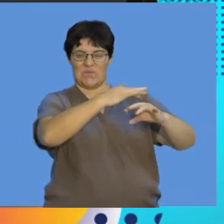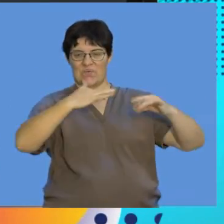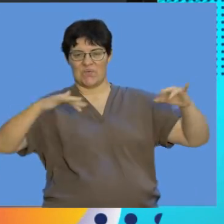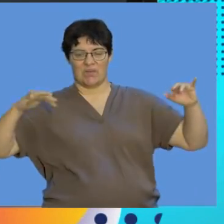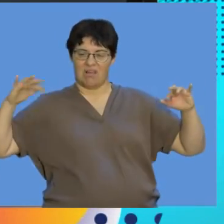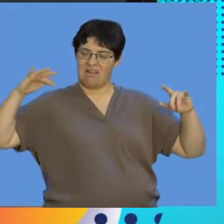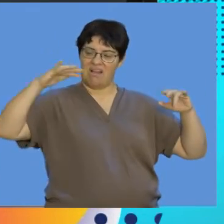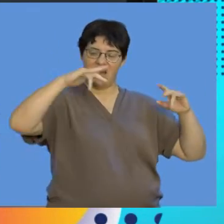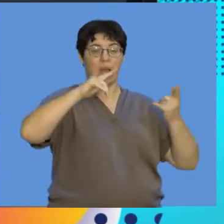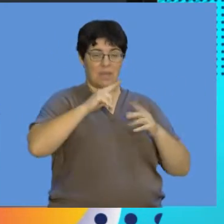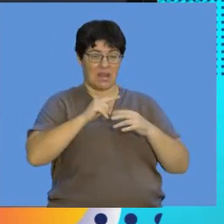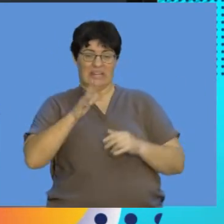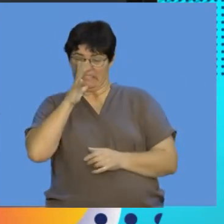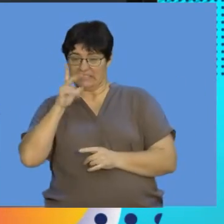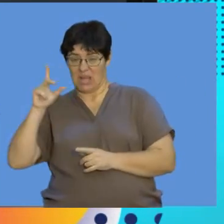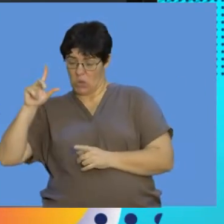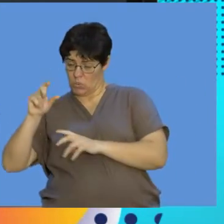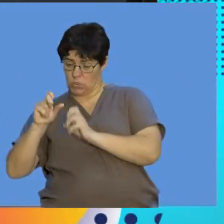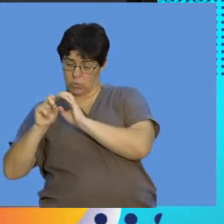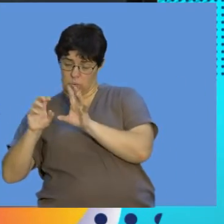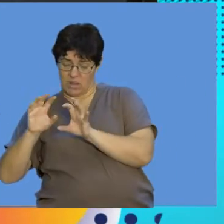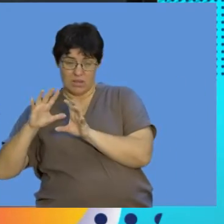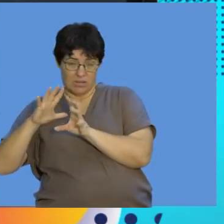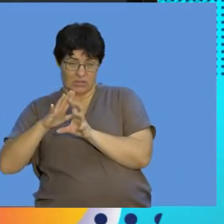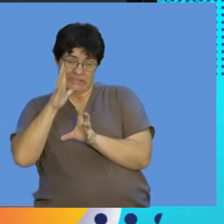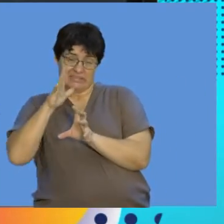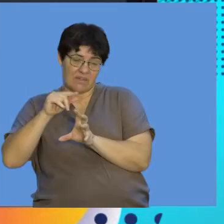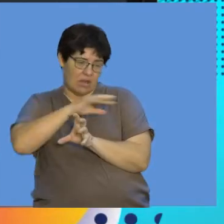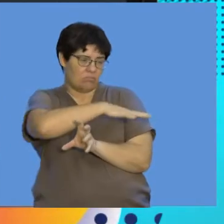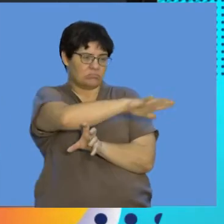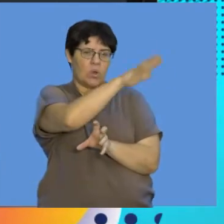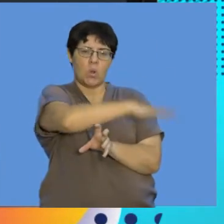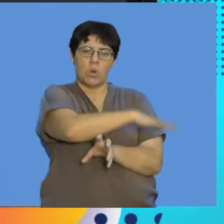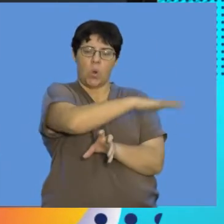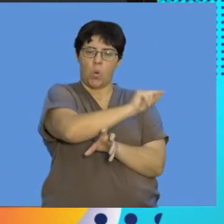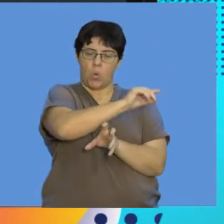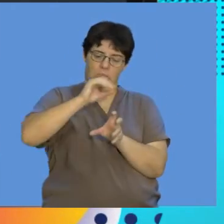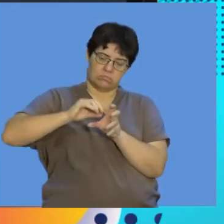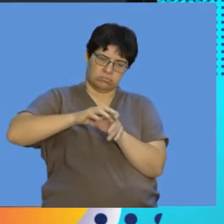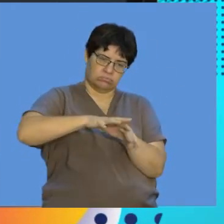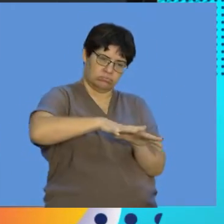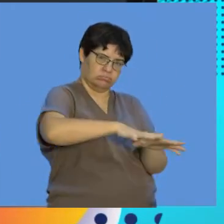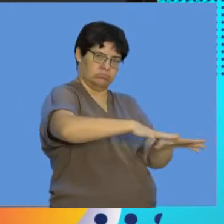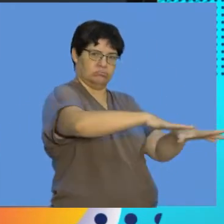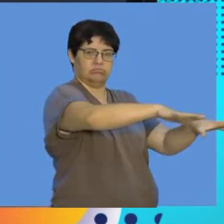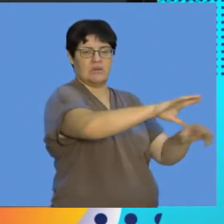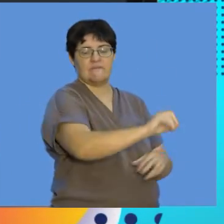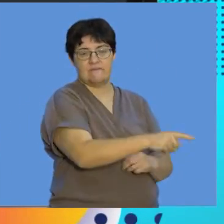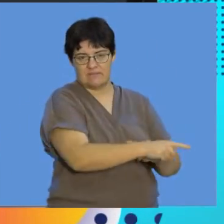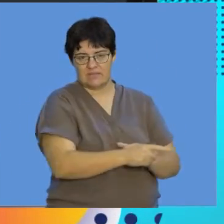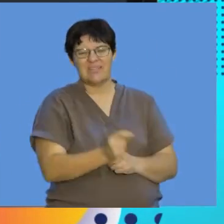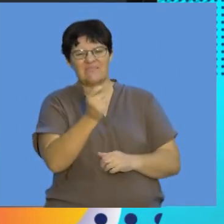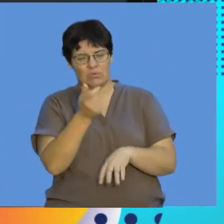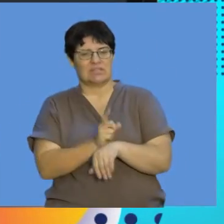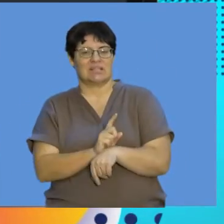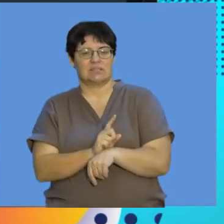low concentration to a region of high concentration. That is only possible, for us to observe the smell, after a couple of seconds. It